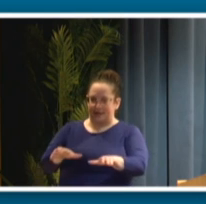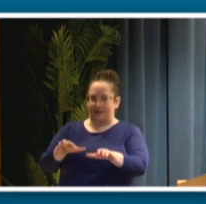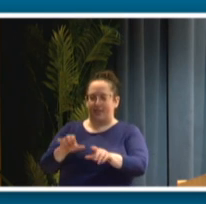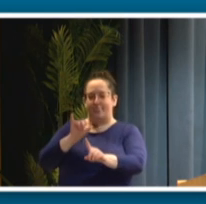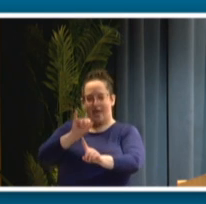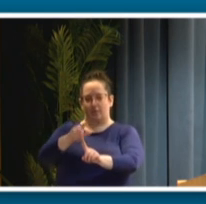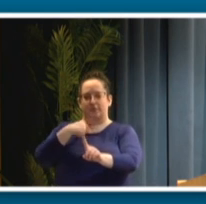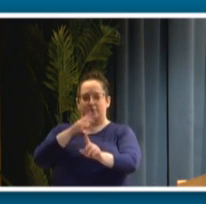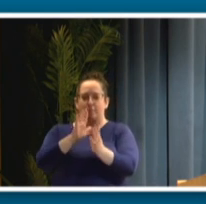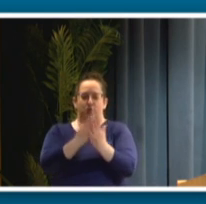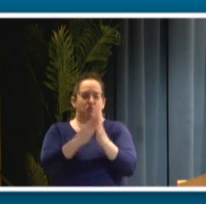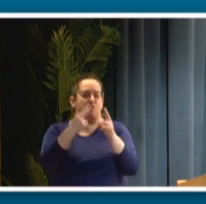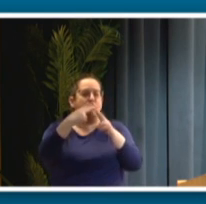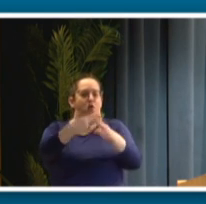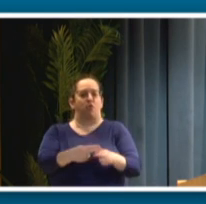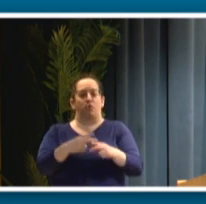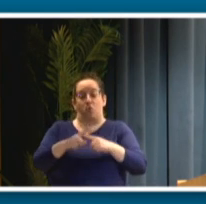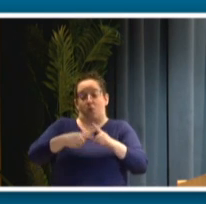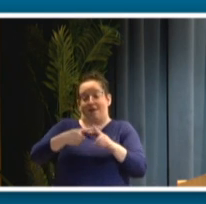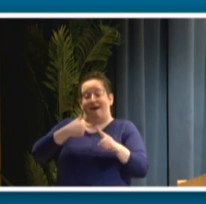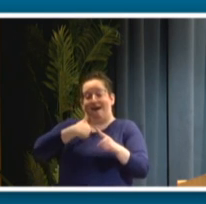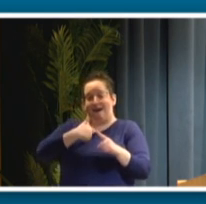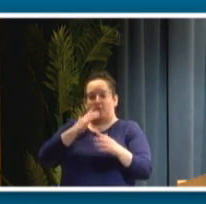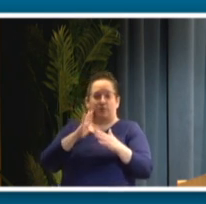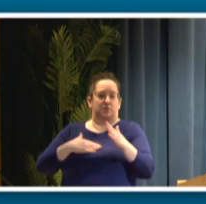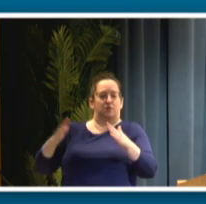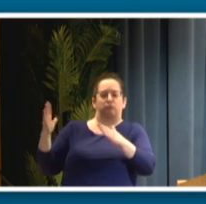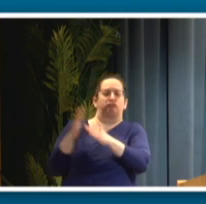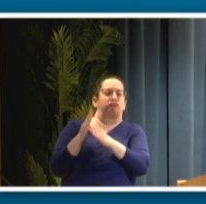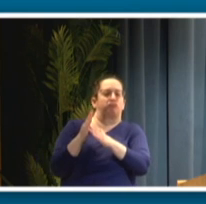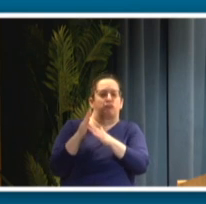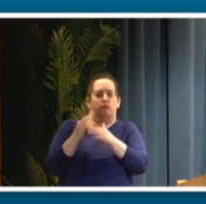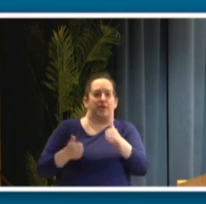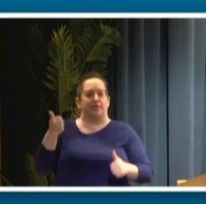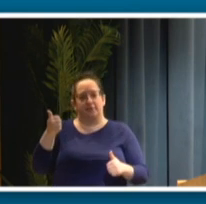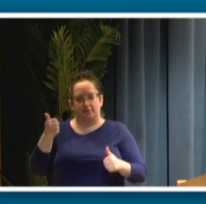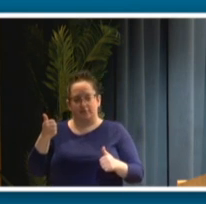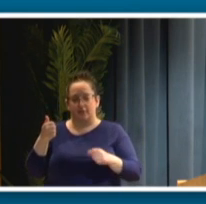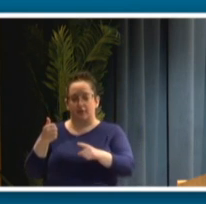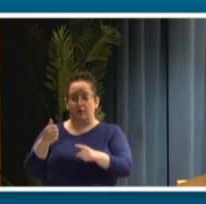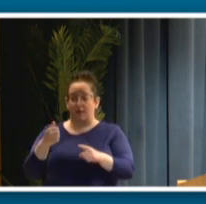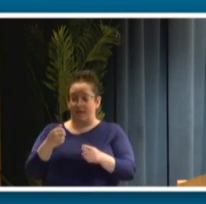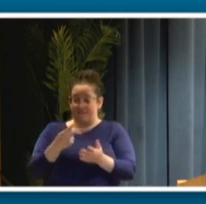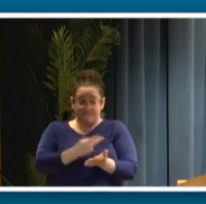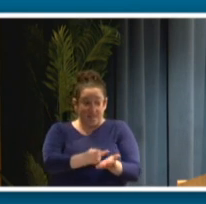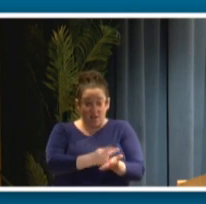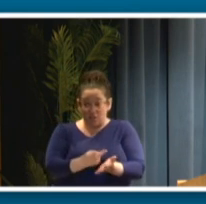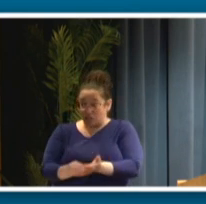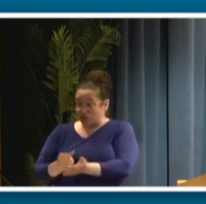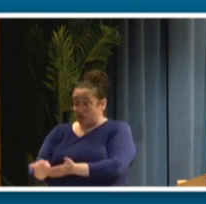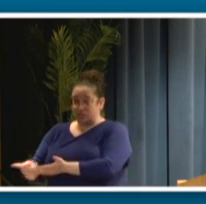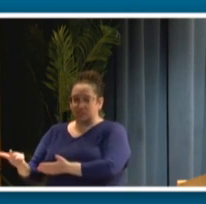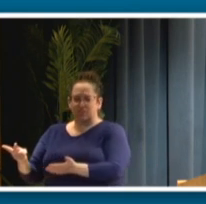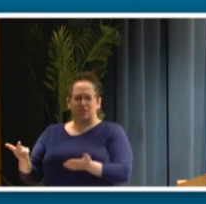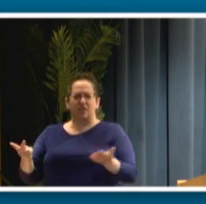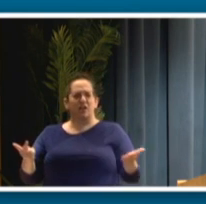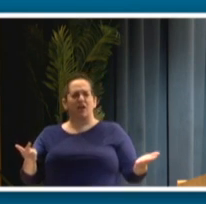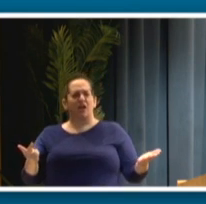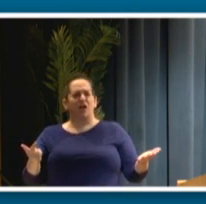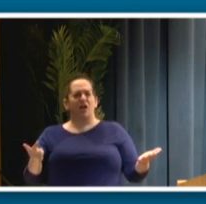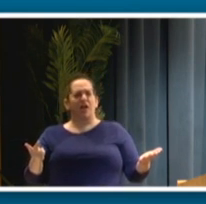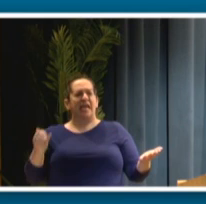Okay. It changed my life. So my advice to you is, yes, failure comes, right? It is what it is. If you don't take no lumps, you won't know how to manage life when you start